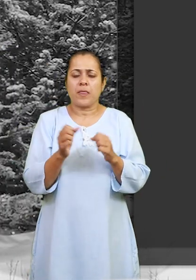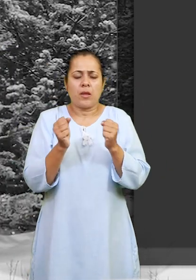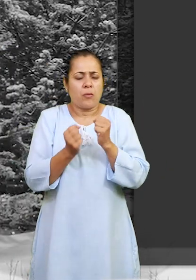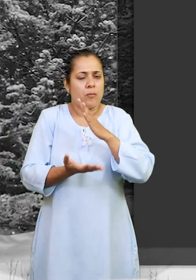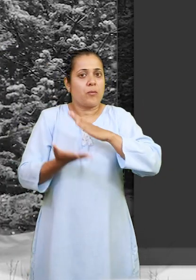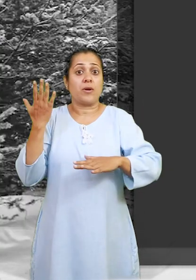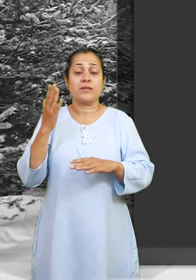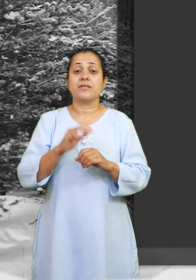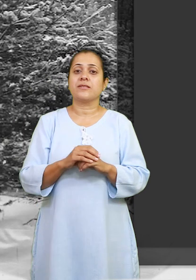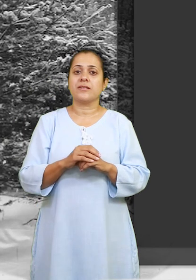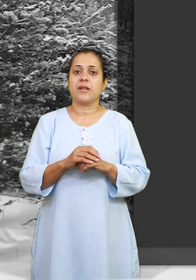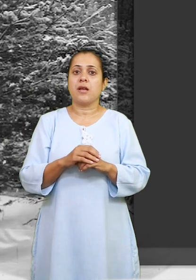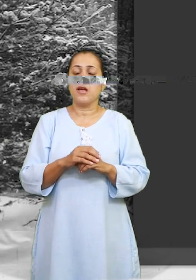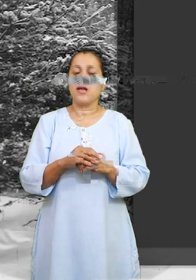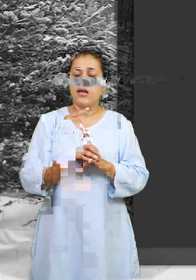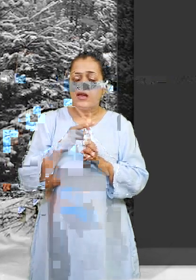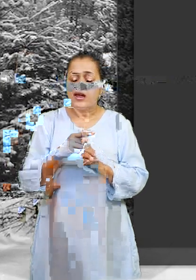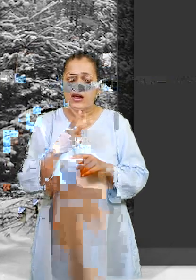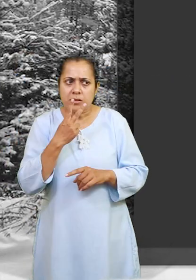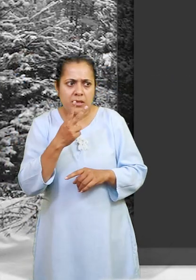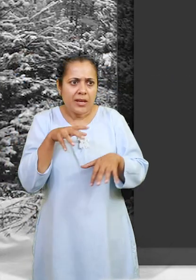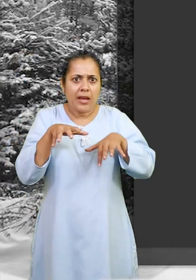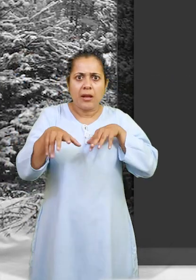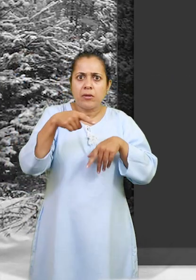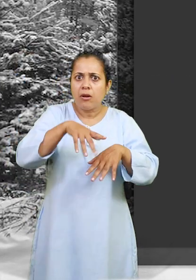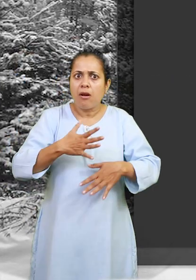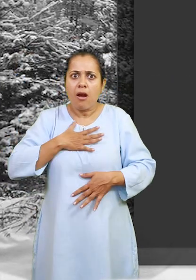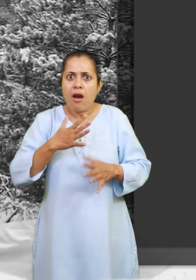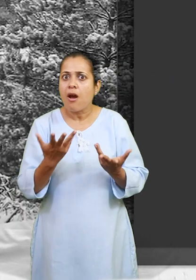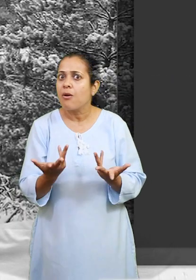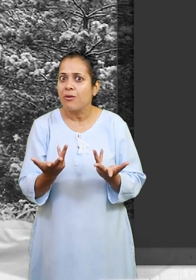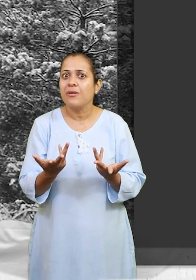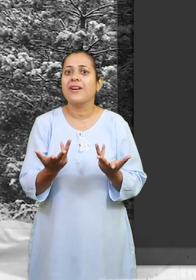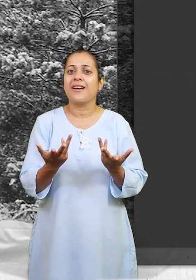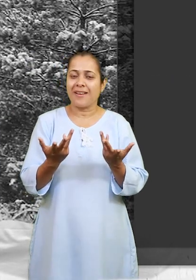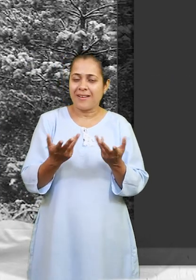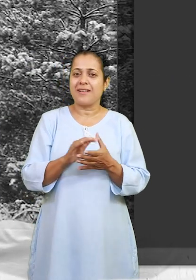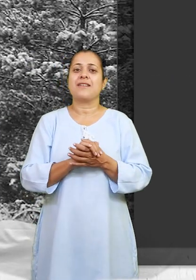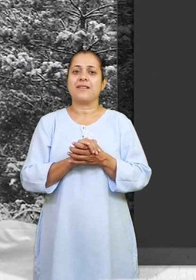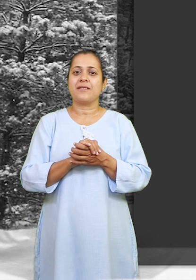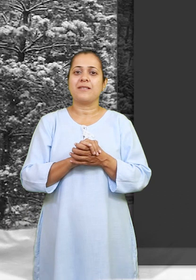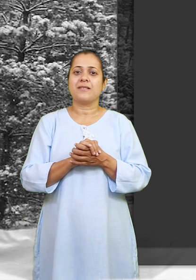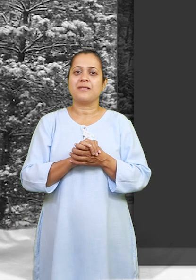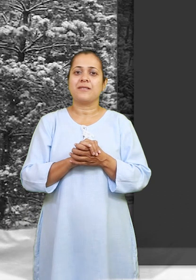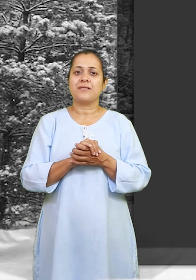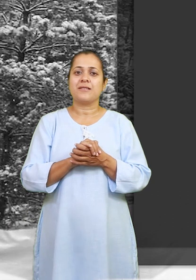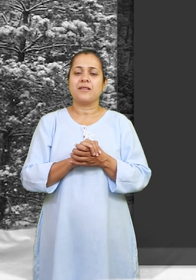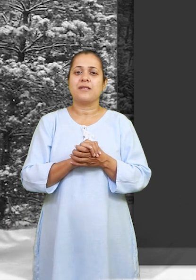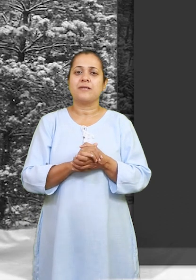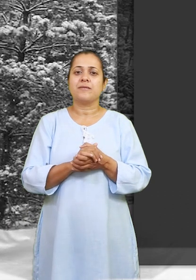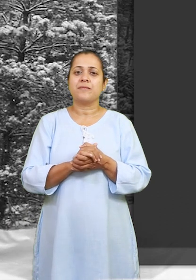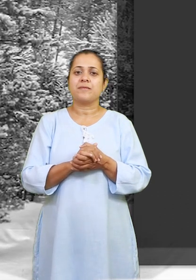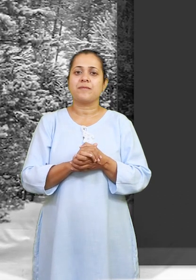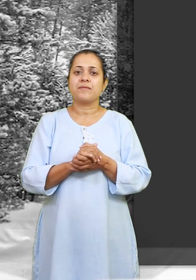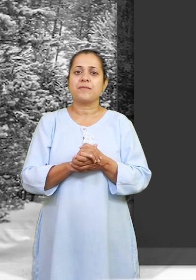And in spite of this, we want animals to be surviving in this particular region. Let us